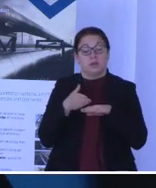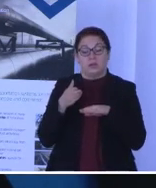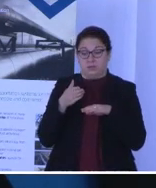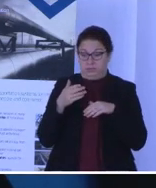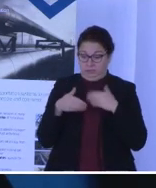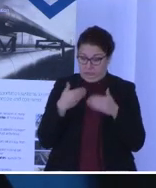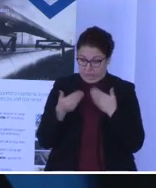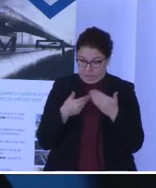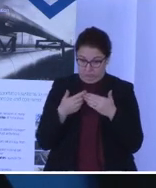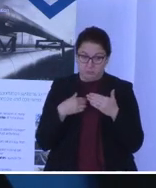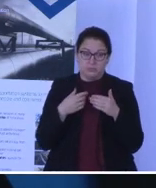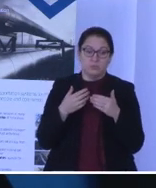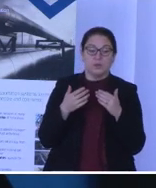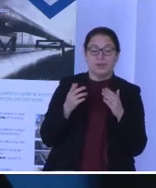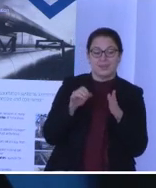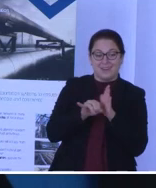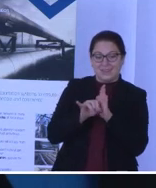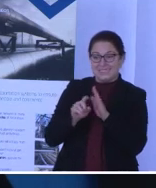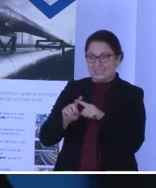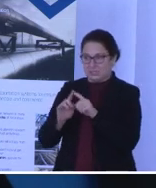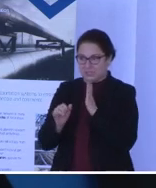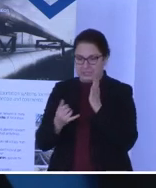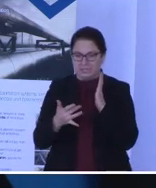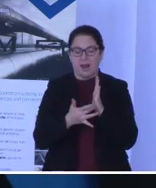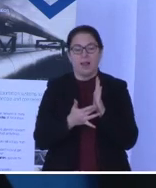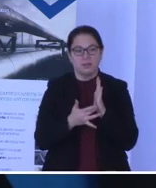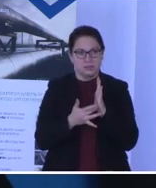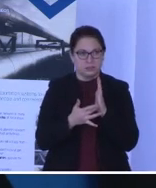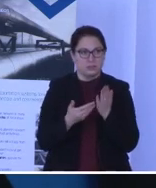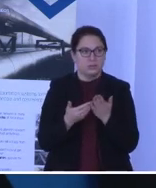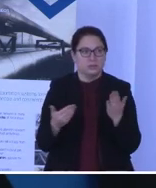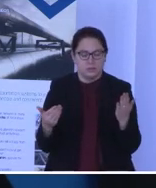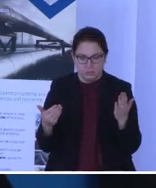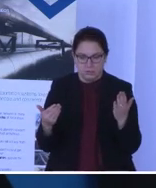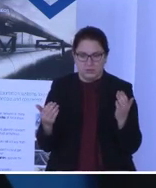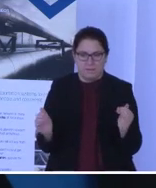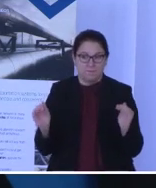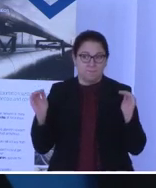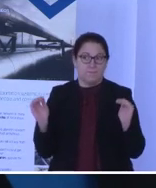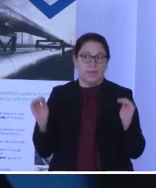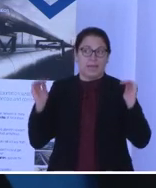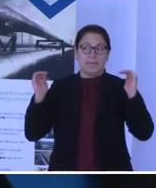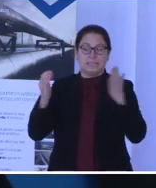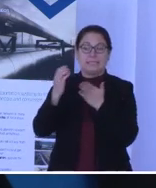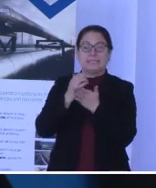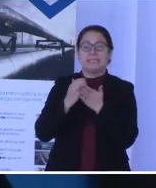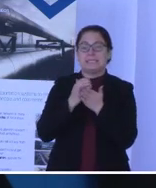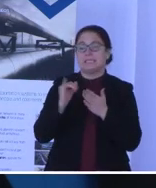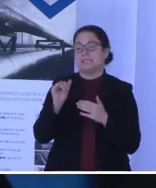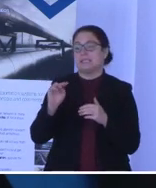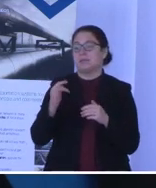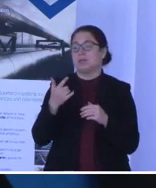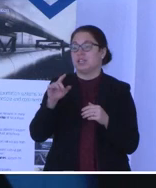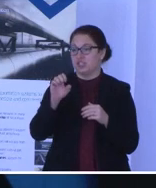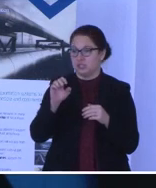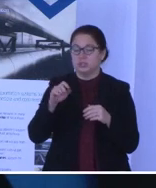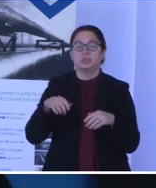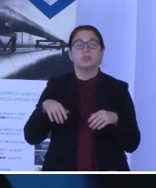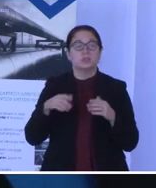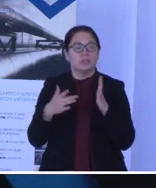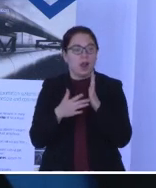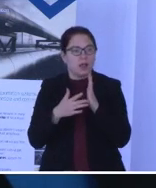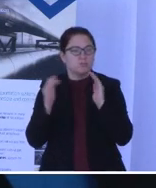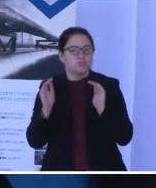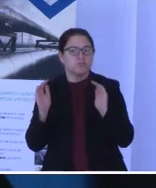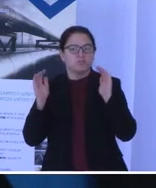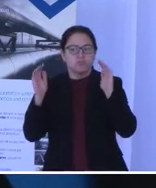think, ultimately make paper obsolete. Advanced imaging technology has progressed and reduced the